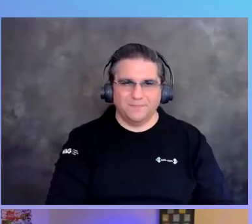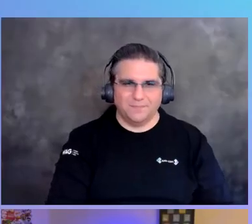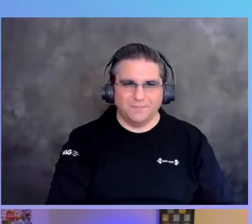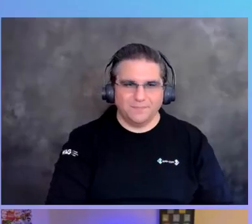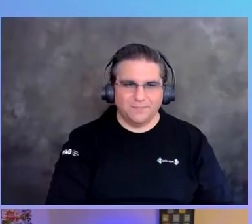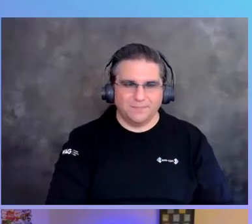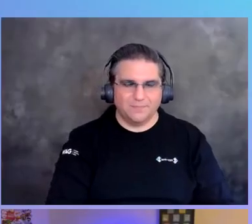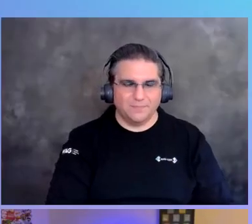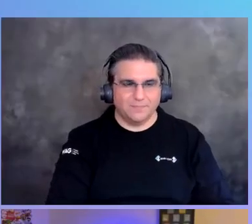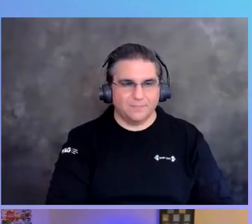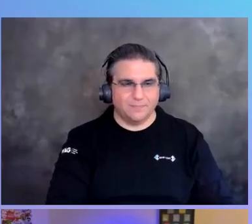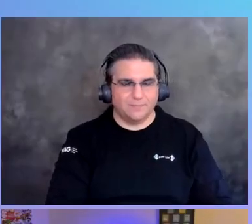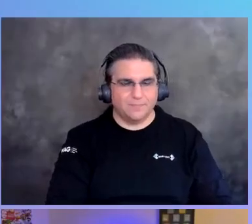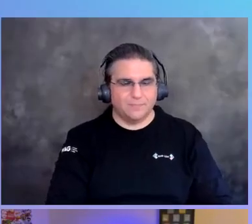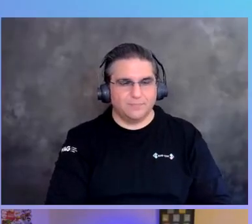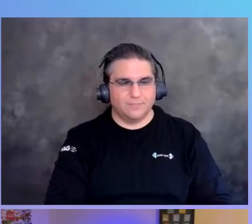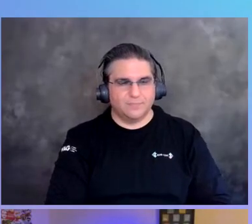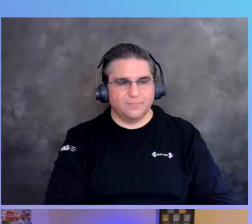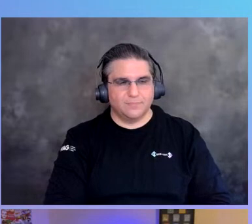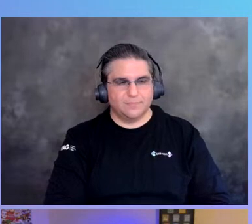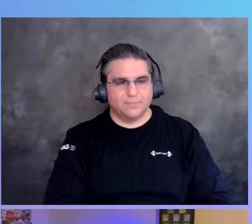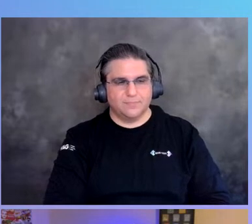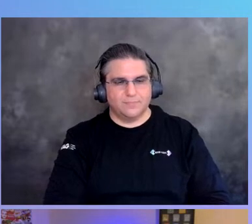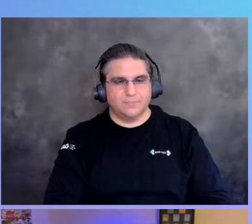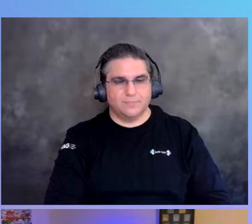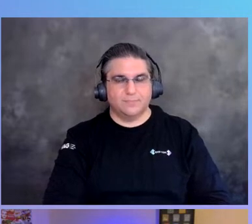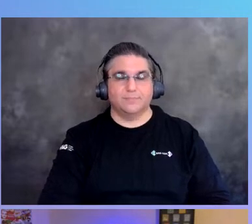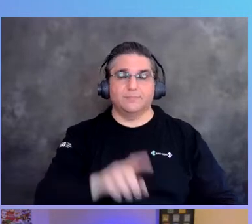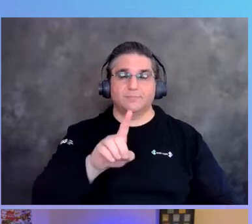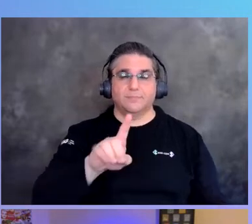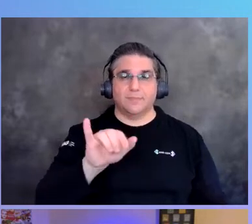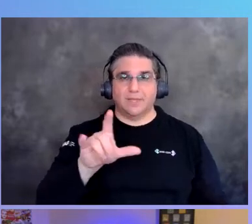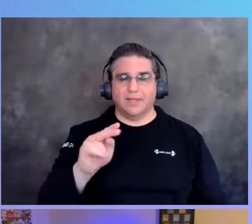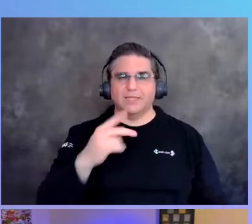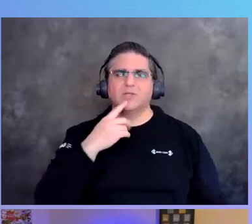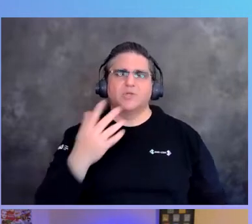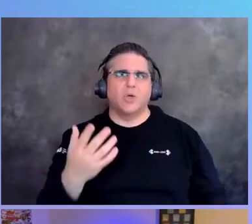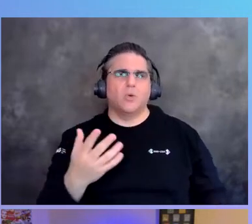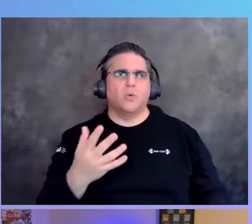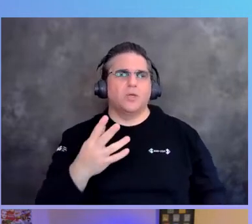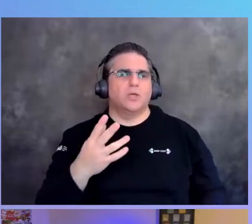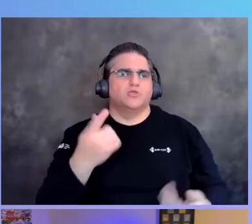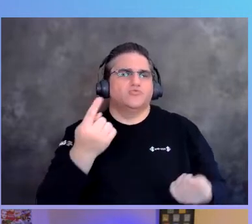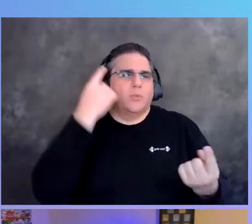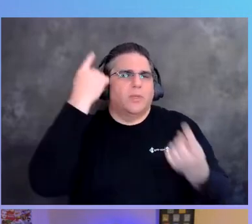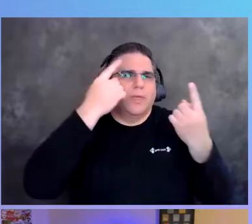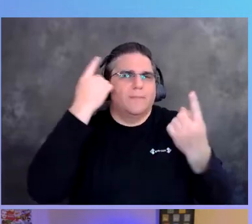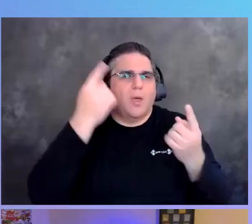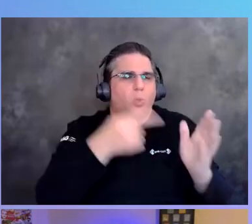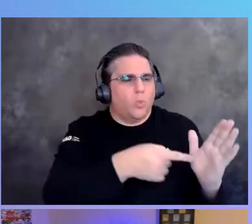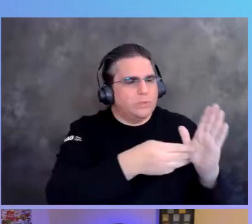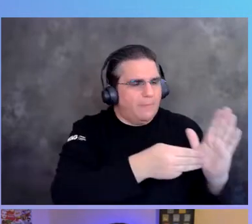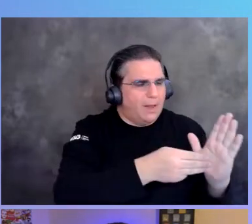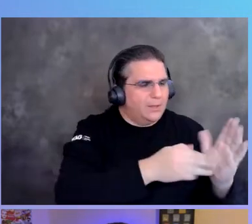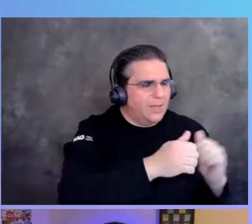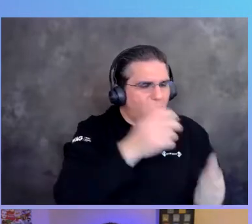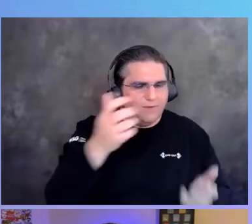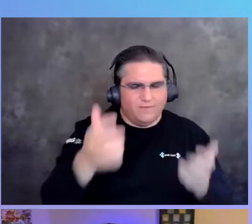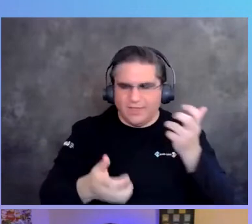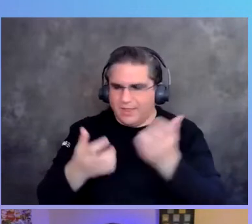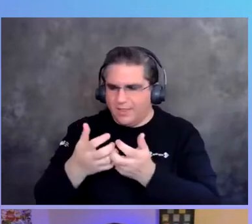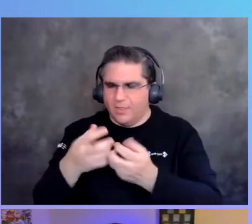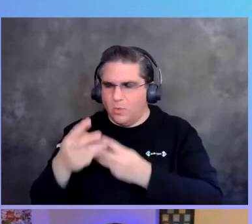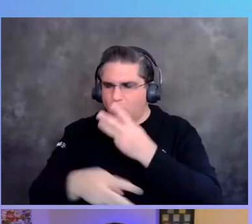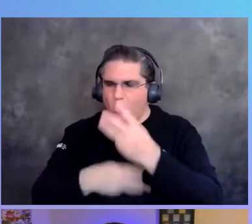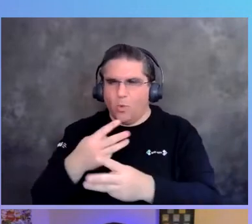So this question of where we see models fitting into the world of accessibility is a question I've